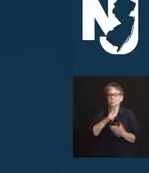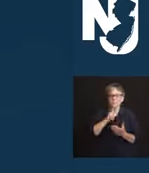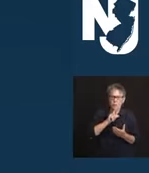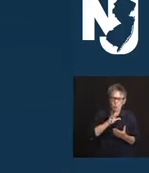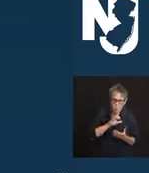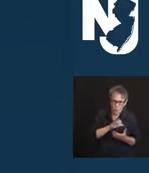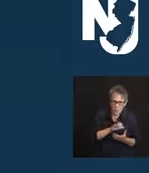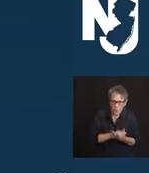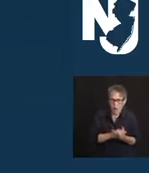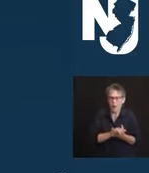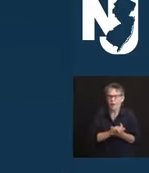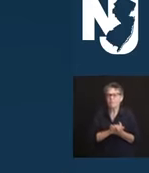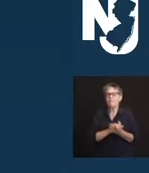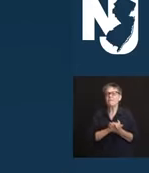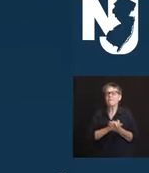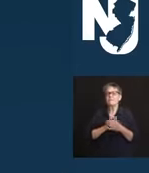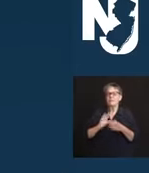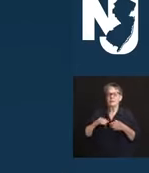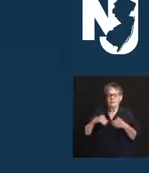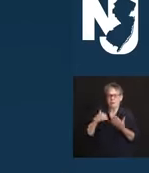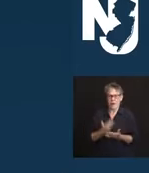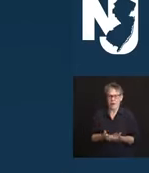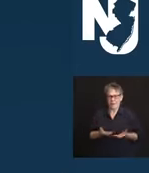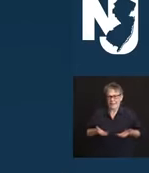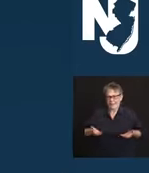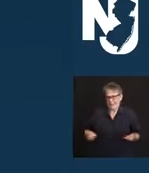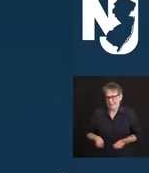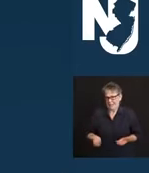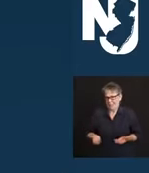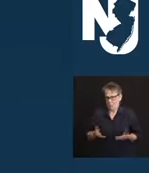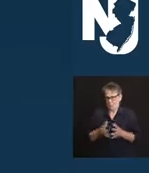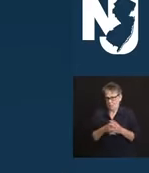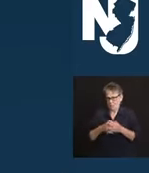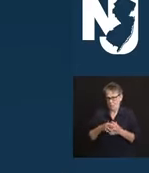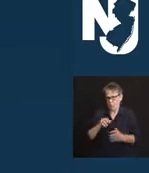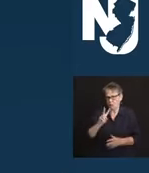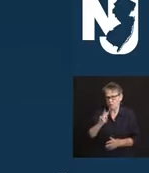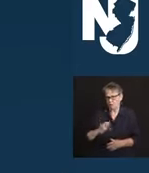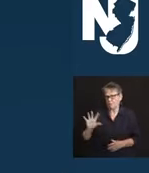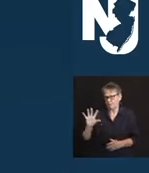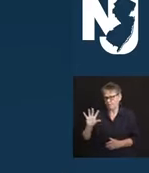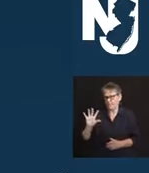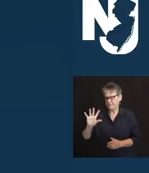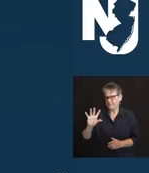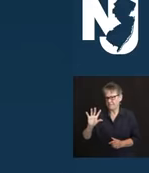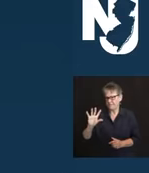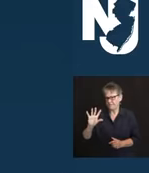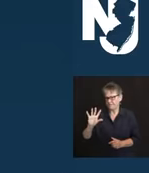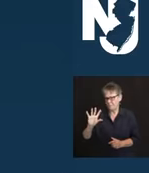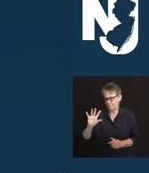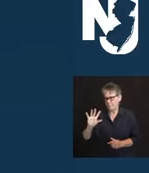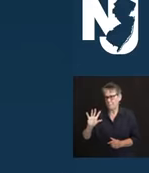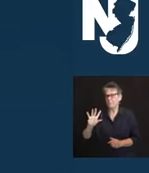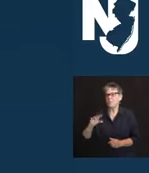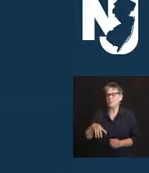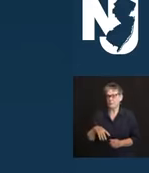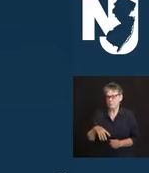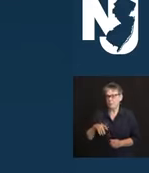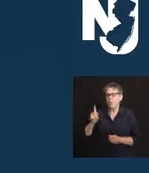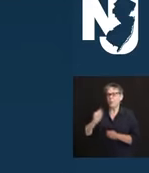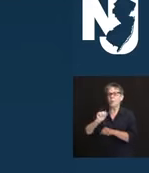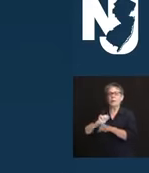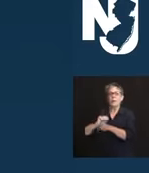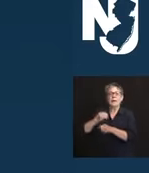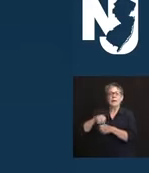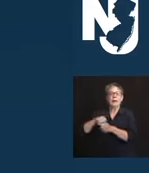States in 2005, where he joined a clinical laboratory science program and obtained his board certification from